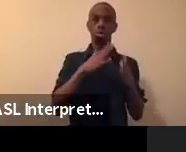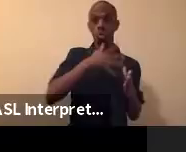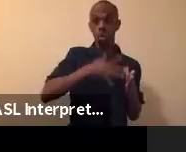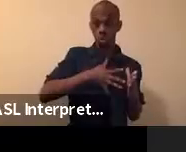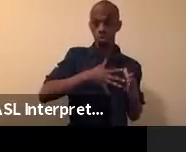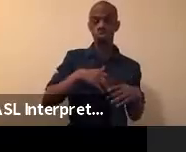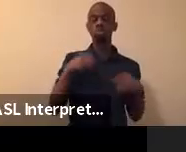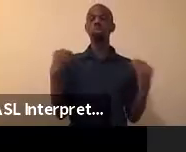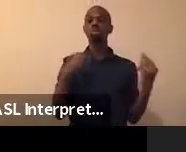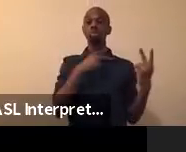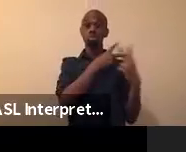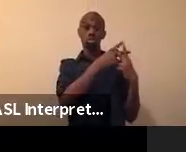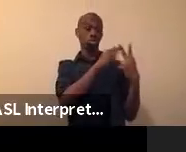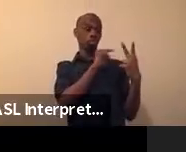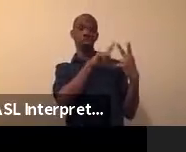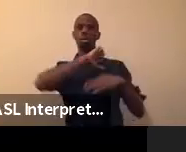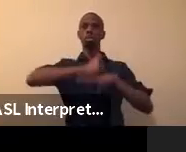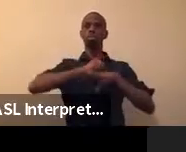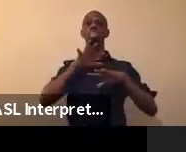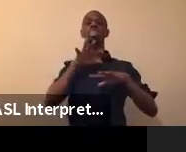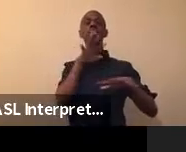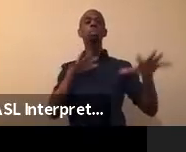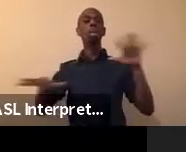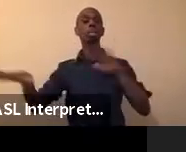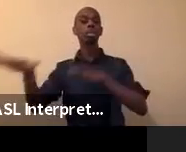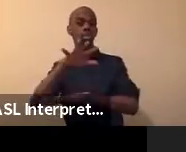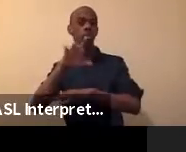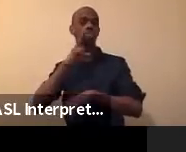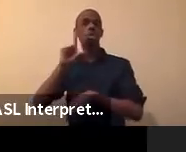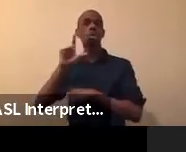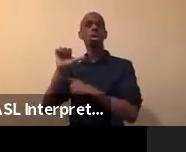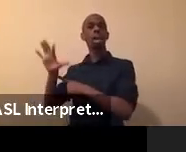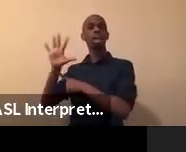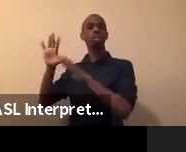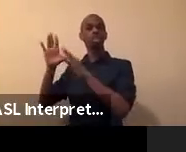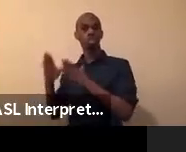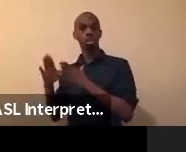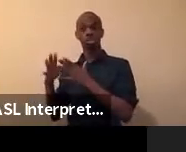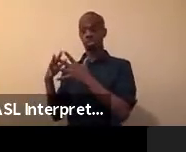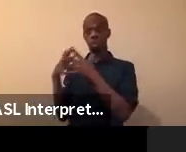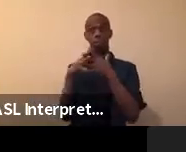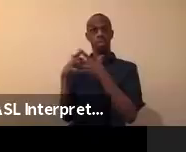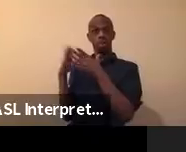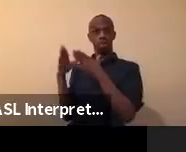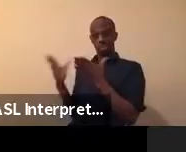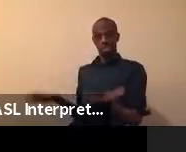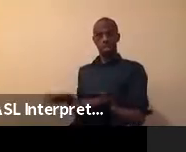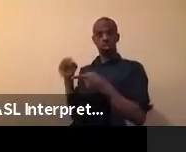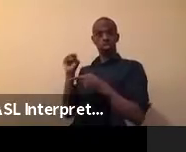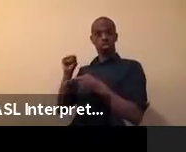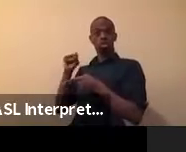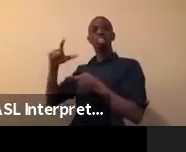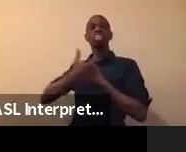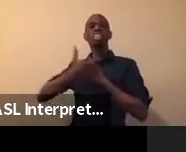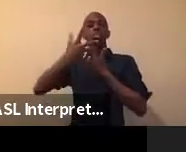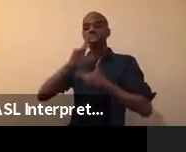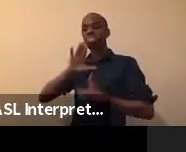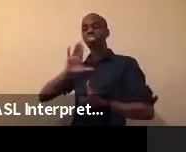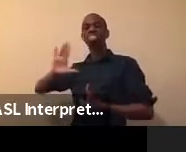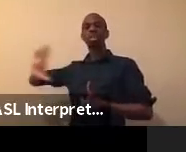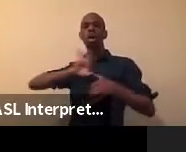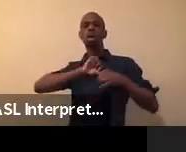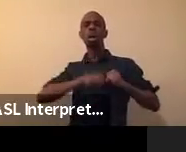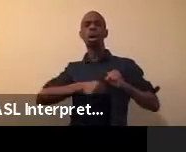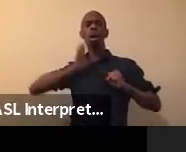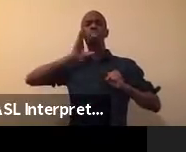a range of kind of Asian American grievances, right? But this is also helping mobilize this idea